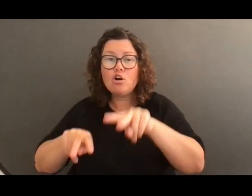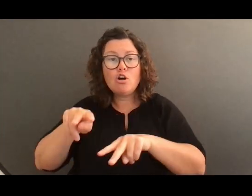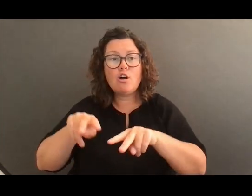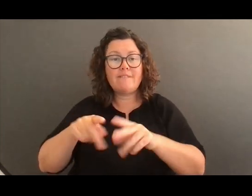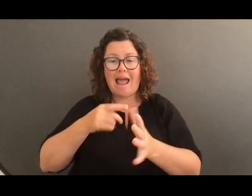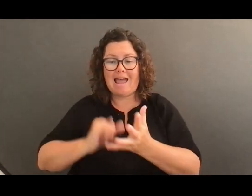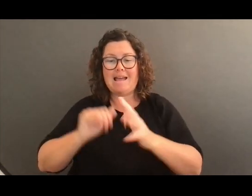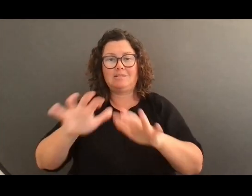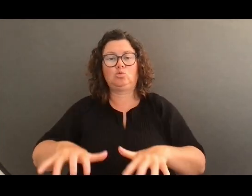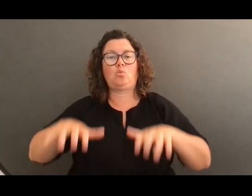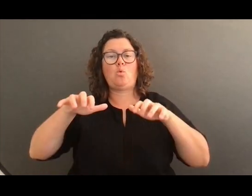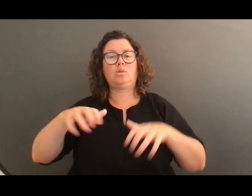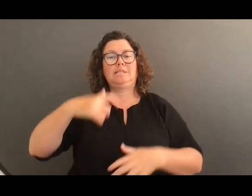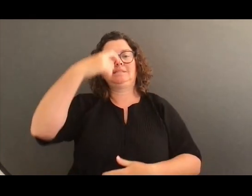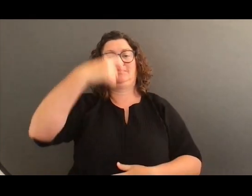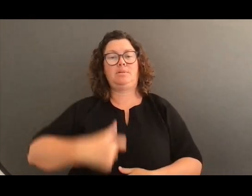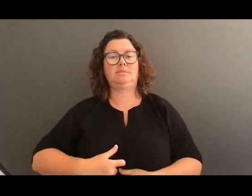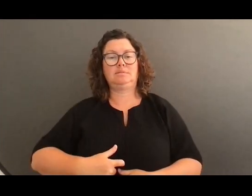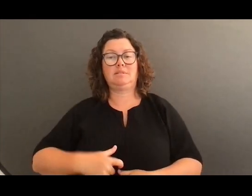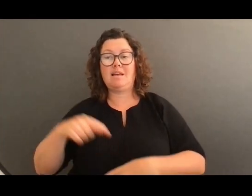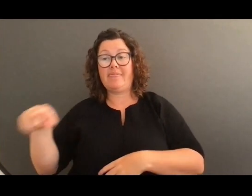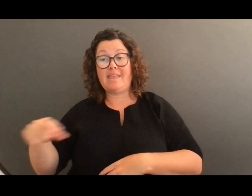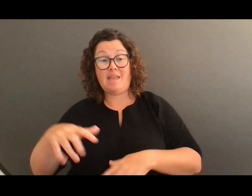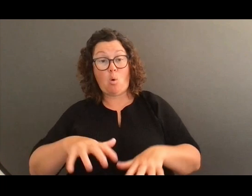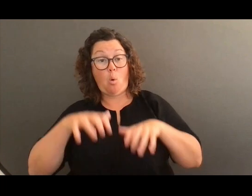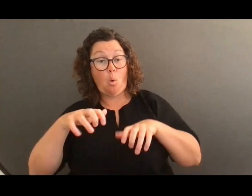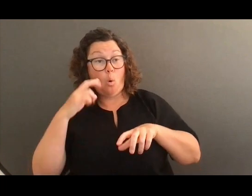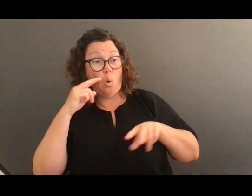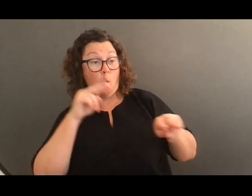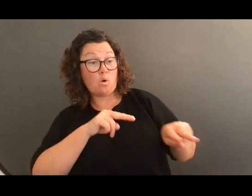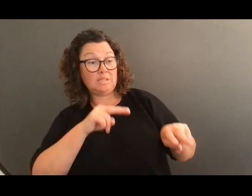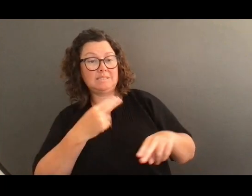they are also the audience of their own work.